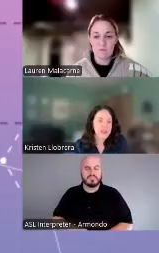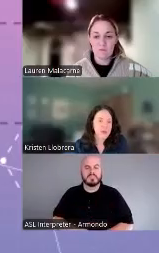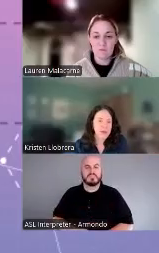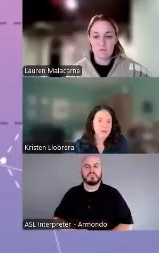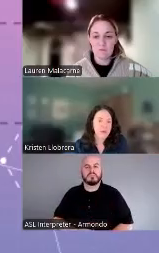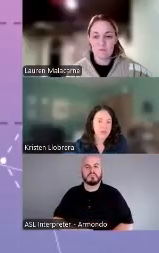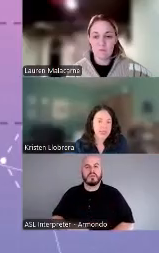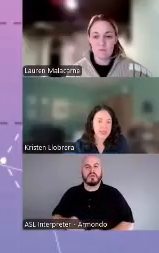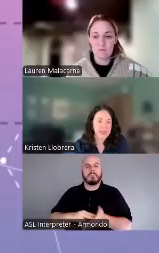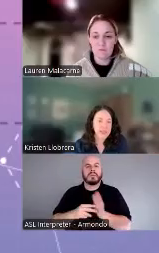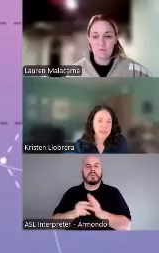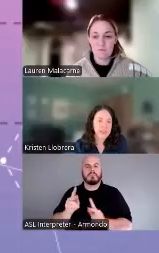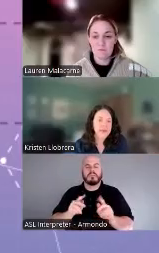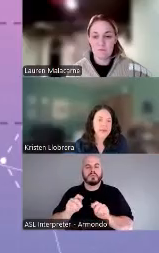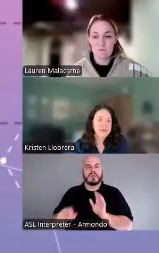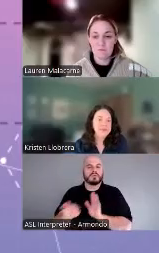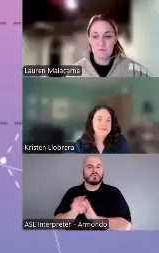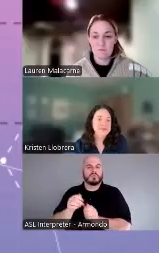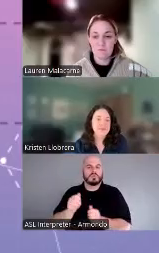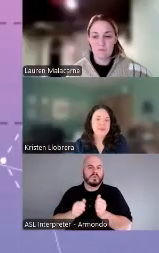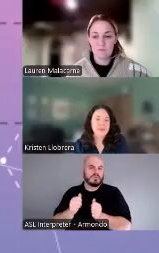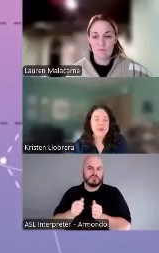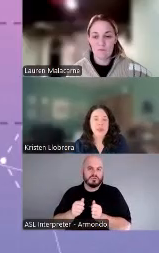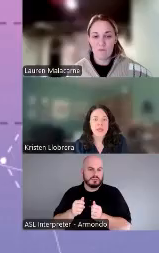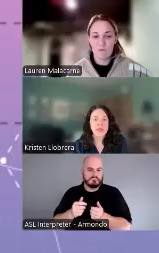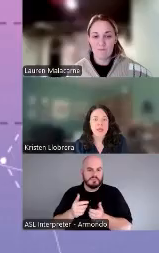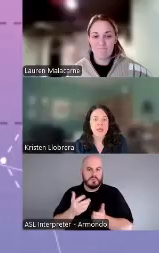path that they want for that skill,